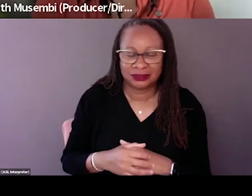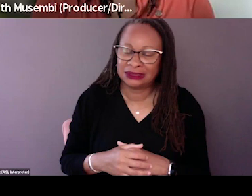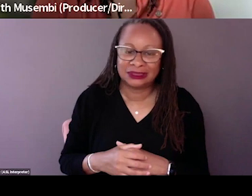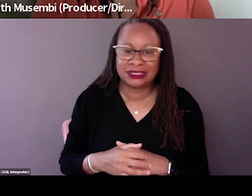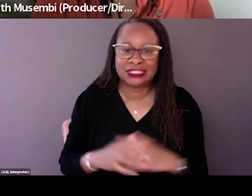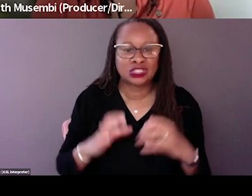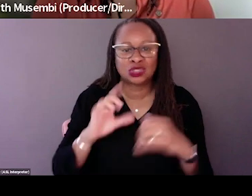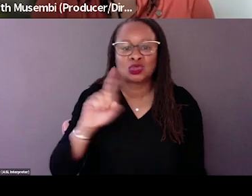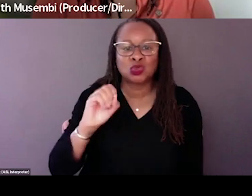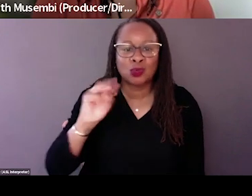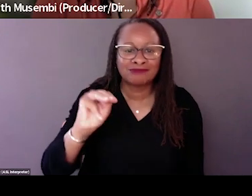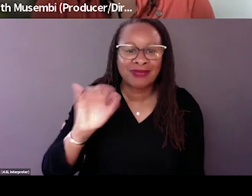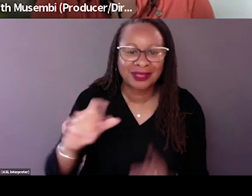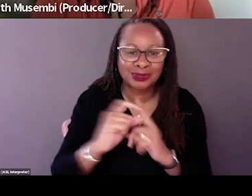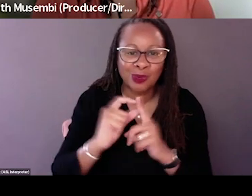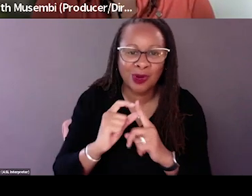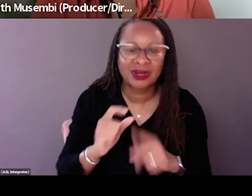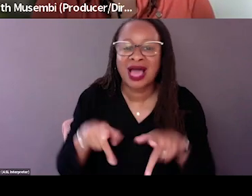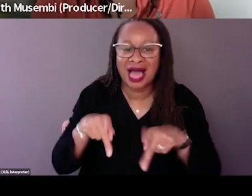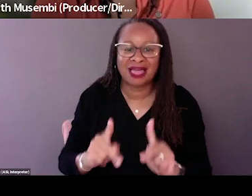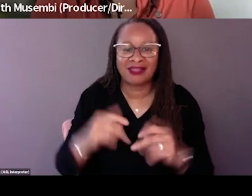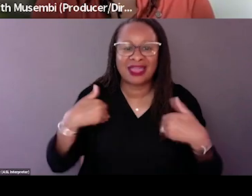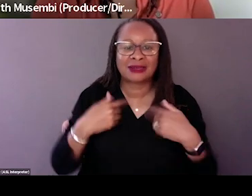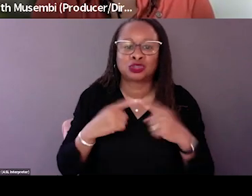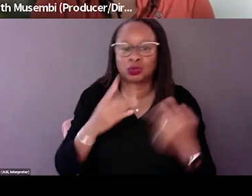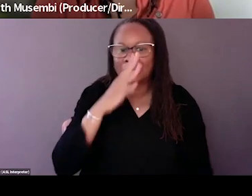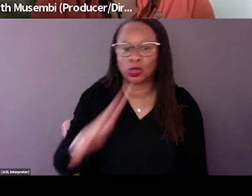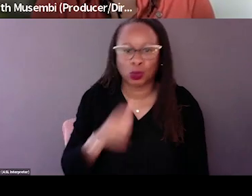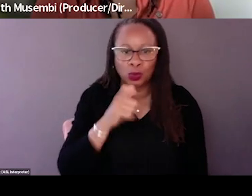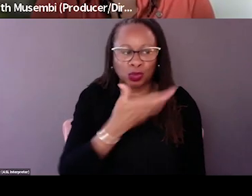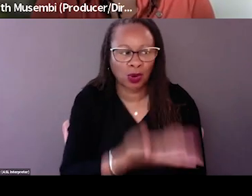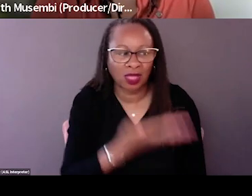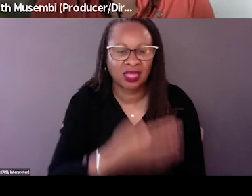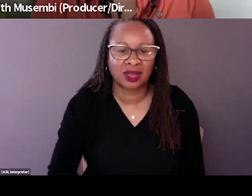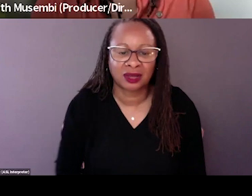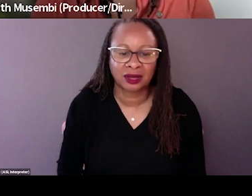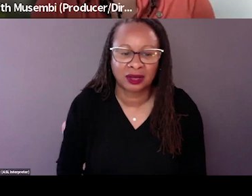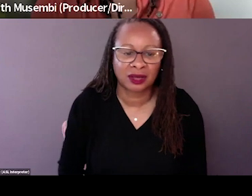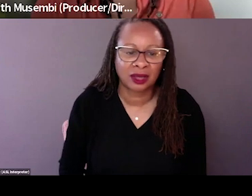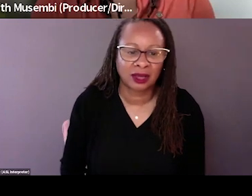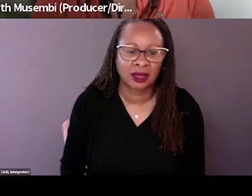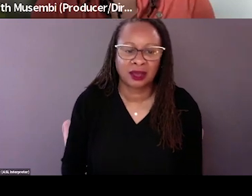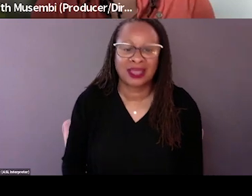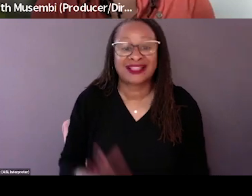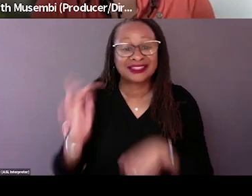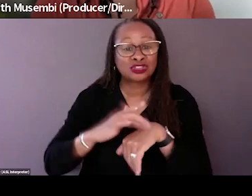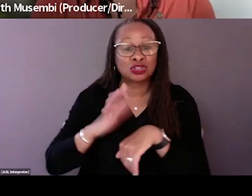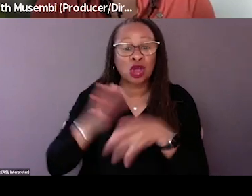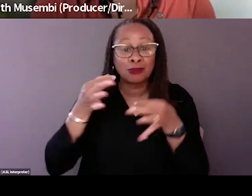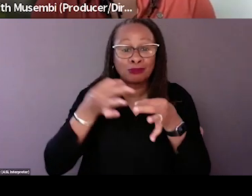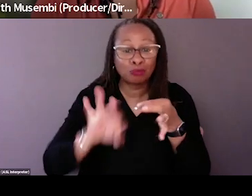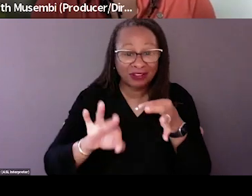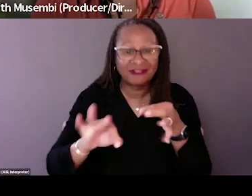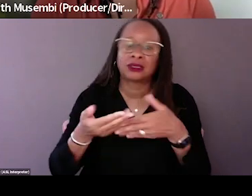the whole point is let them ignore you. Yes. Yeah. And this was touched on briefly just before, but Chloe,